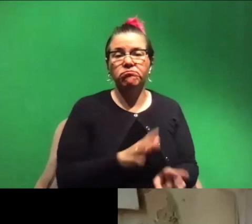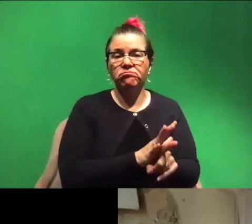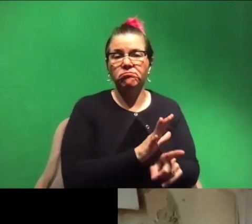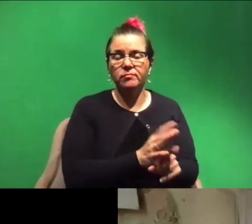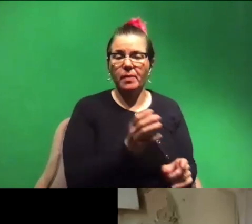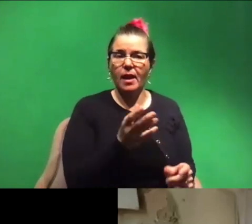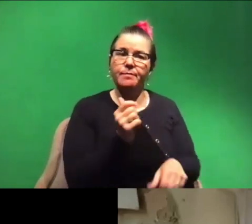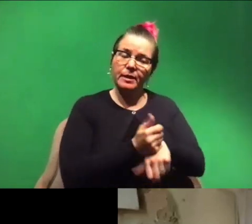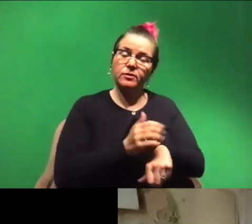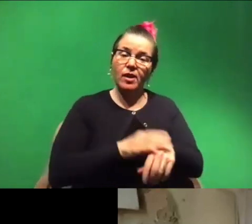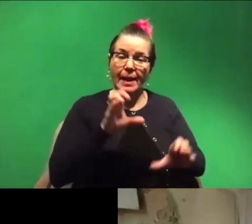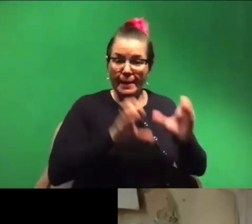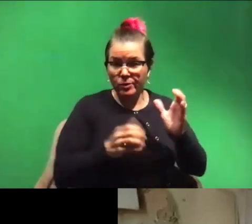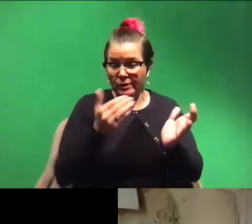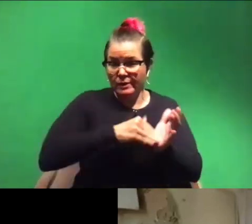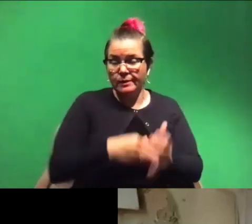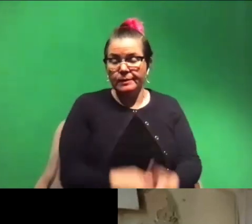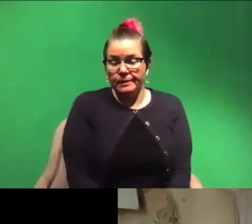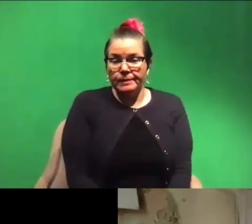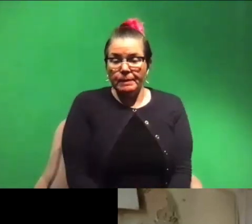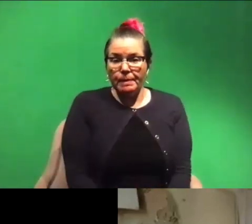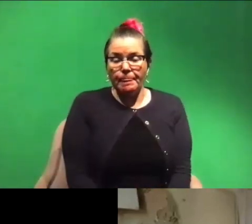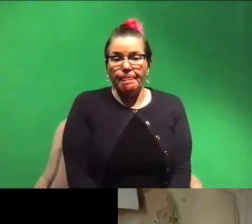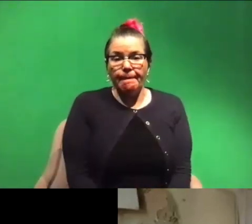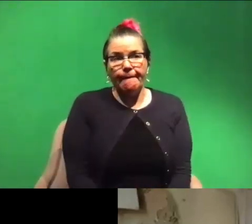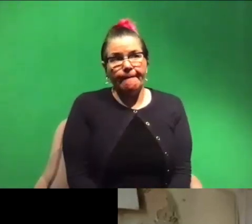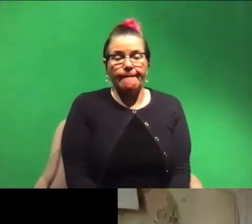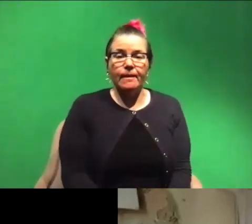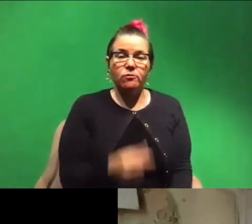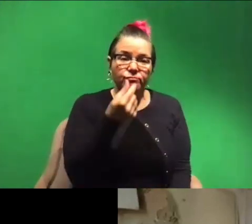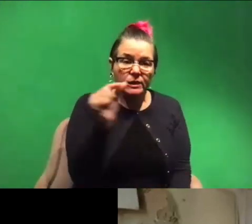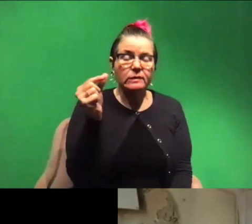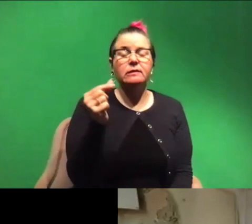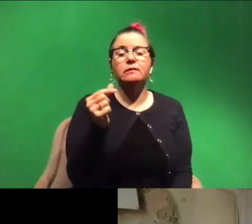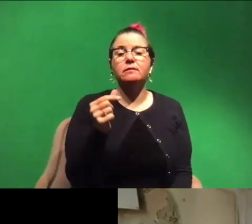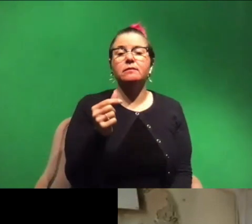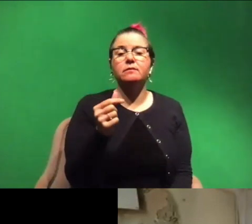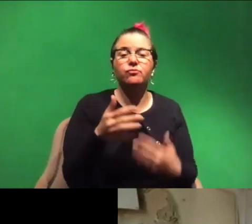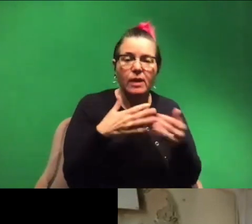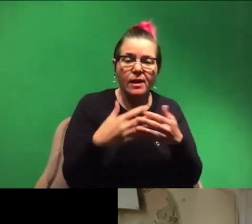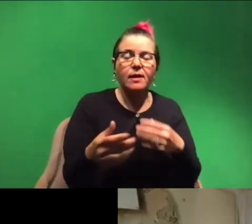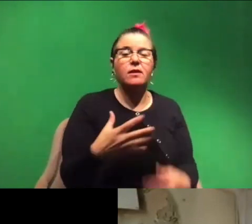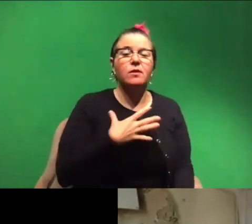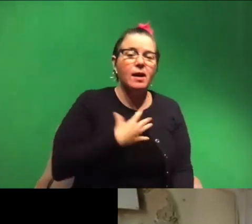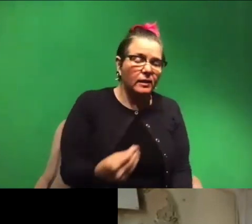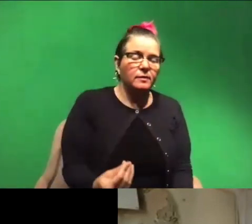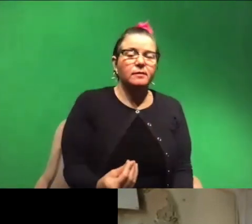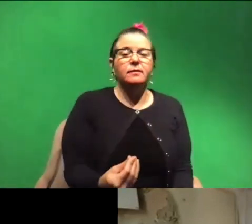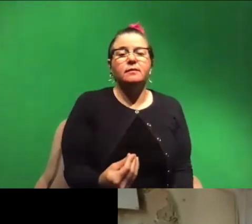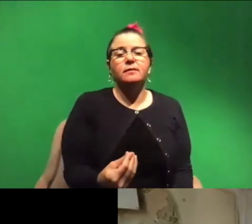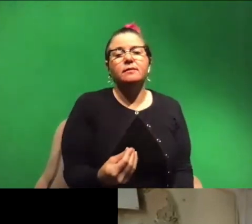that they're made of. So, yeah, you can get green mountains, you can get grey mountains, you can get white mountains, and they